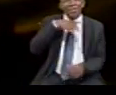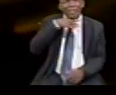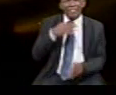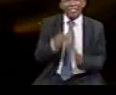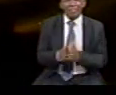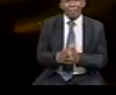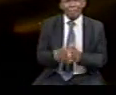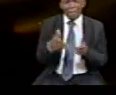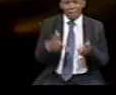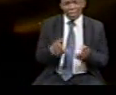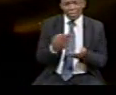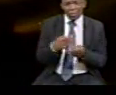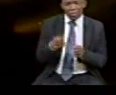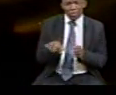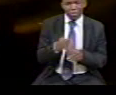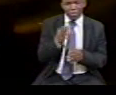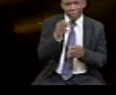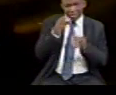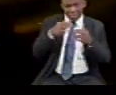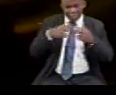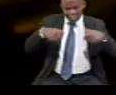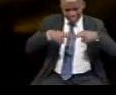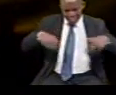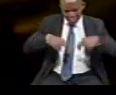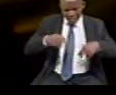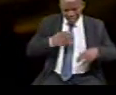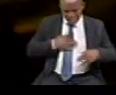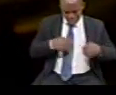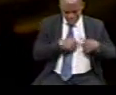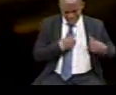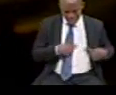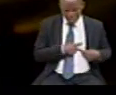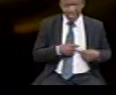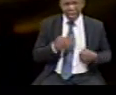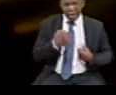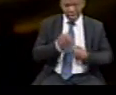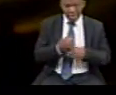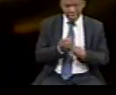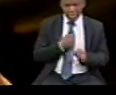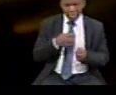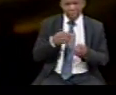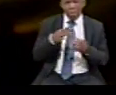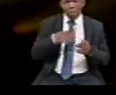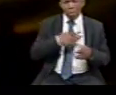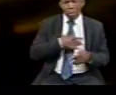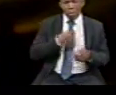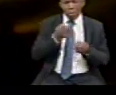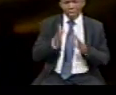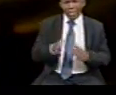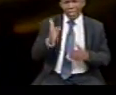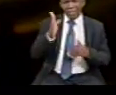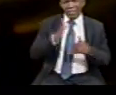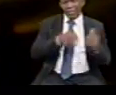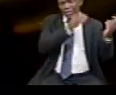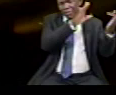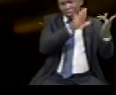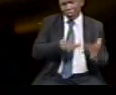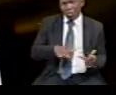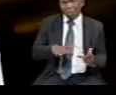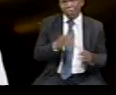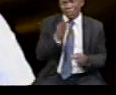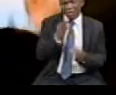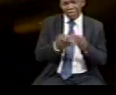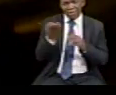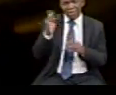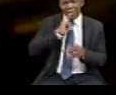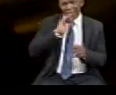Jesus to my heart, to my thought, to my reign, and cleanse me and make me whiter than snow. Lord, you said, if I regard iniquity in my